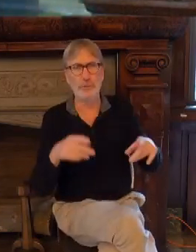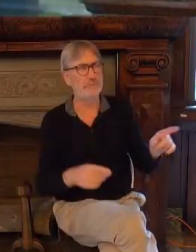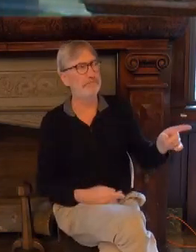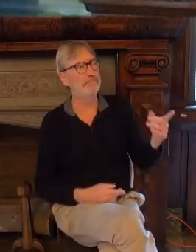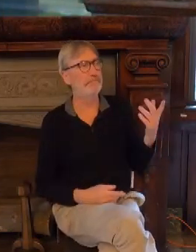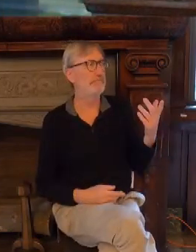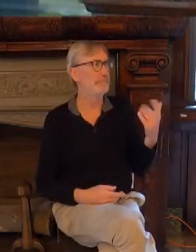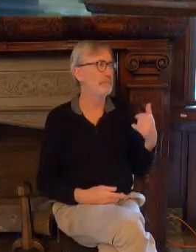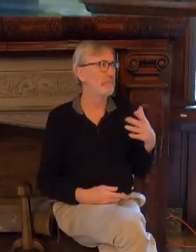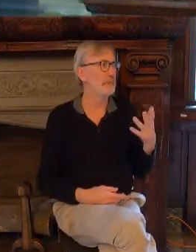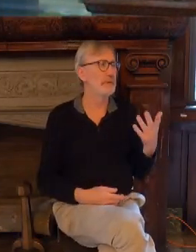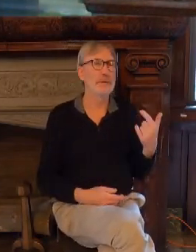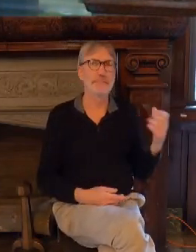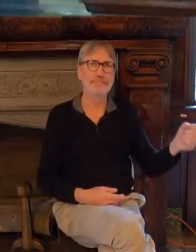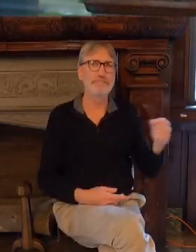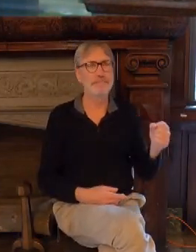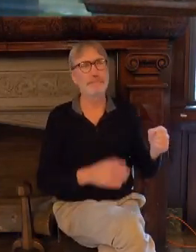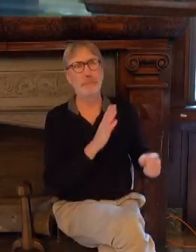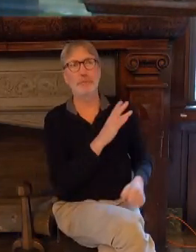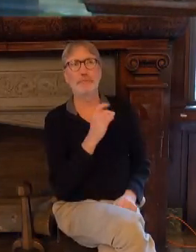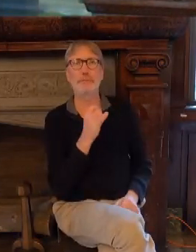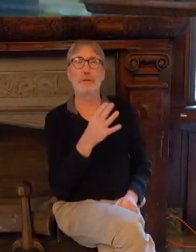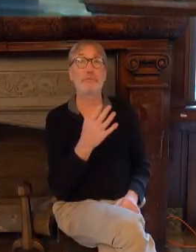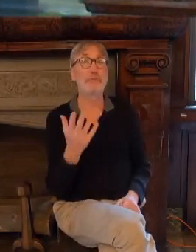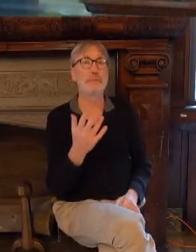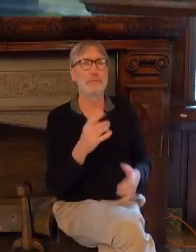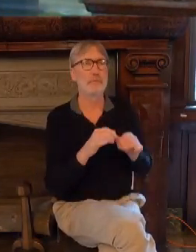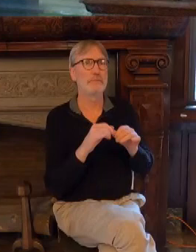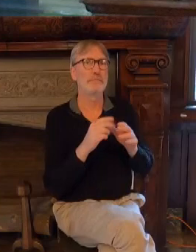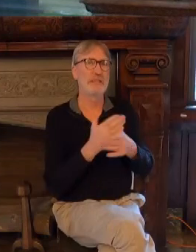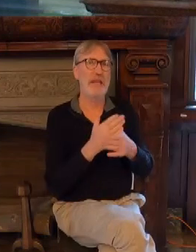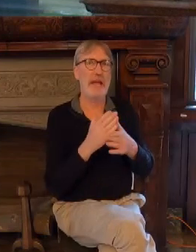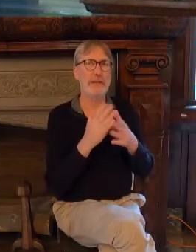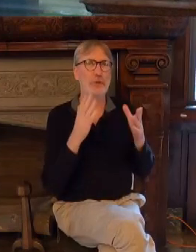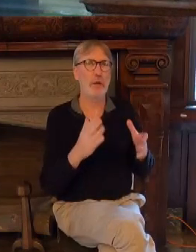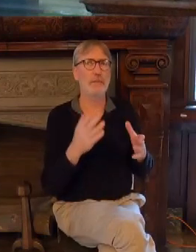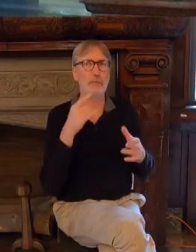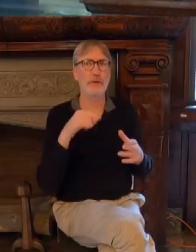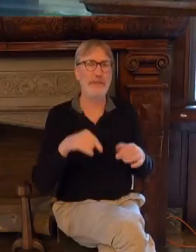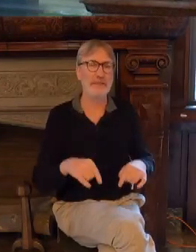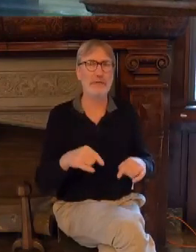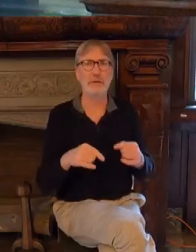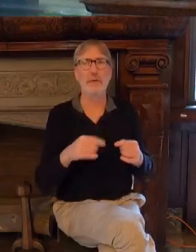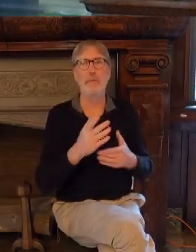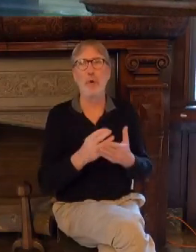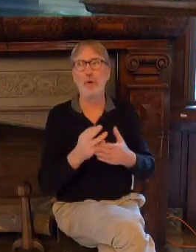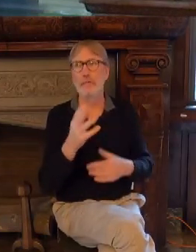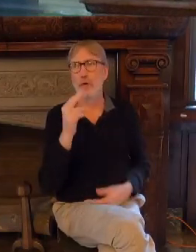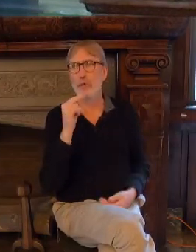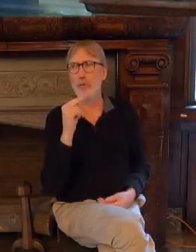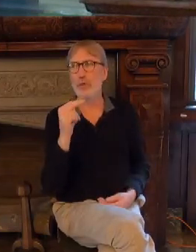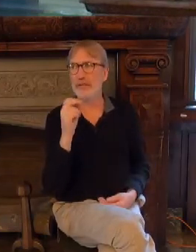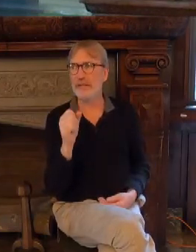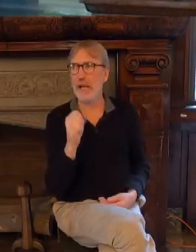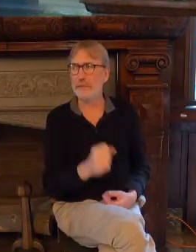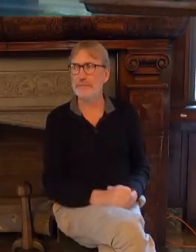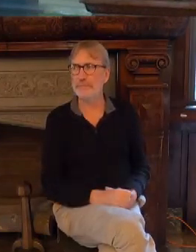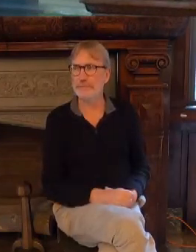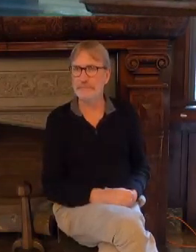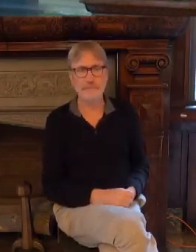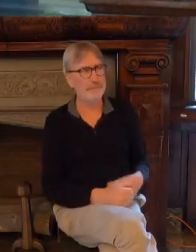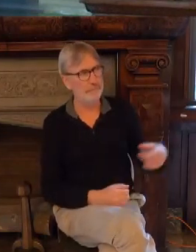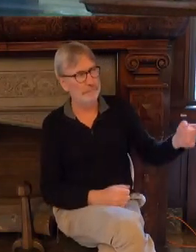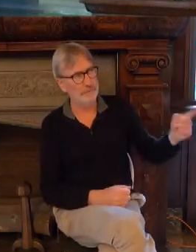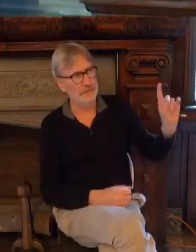been assigned as the permanent liaison for this section of the north side. So please stop by and